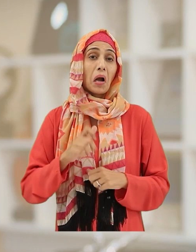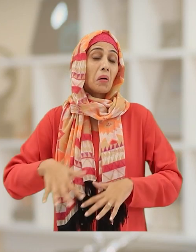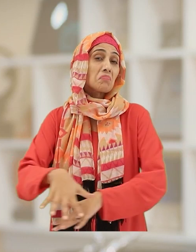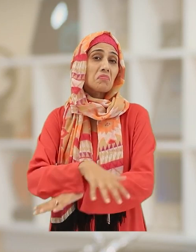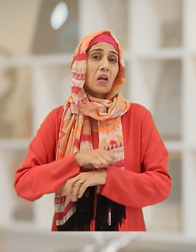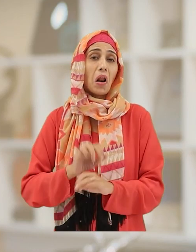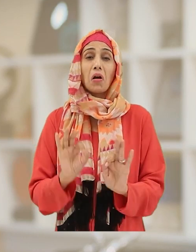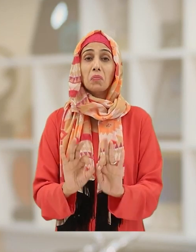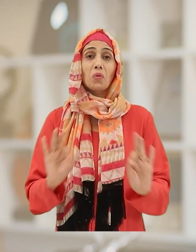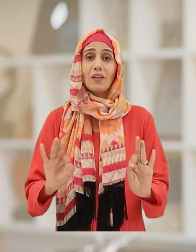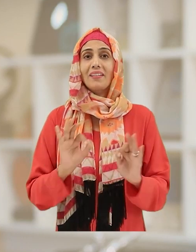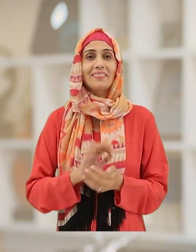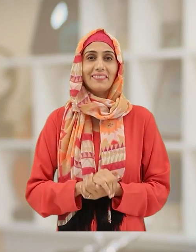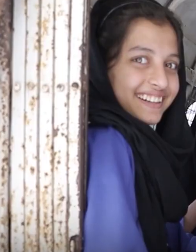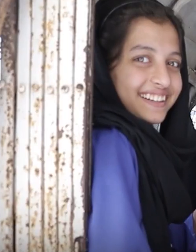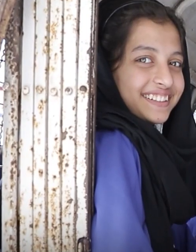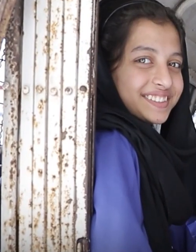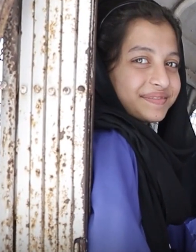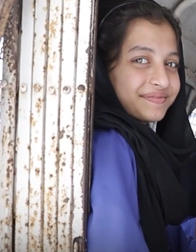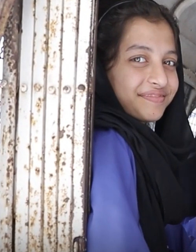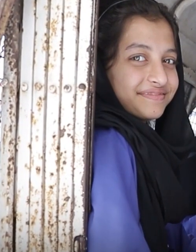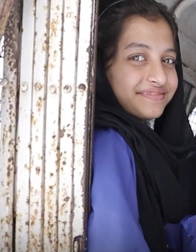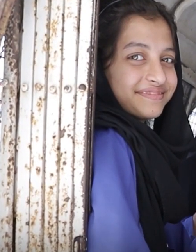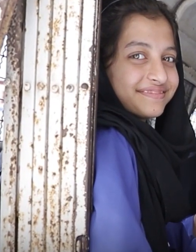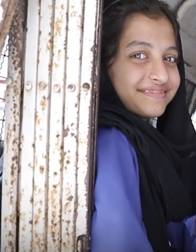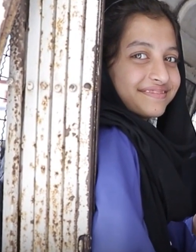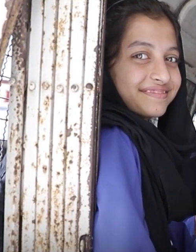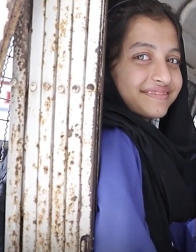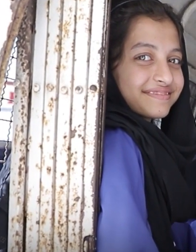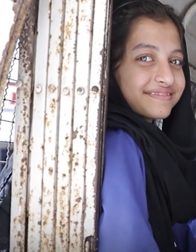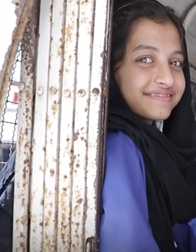all things are possible. Sab cheez kar sakte, right?